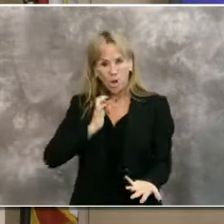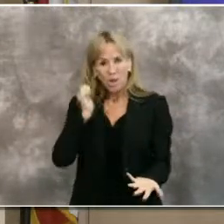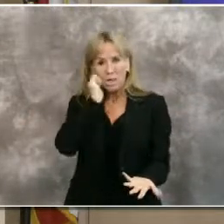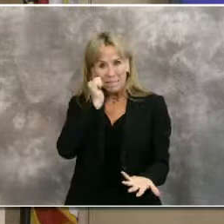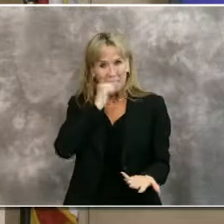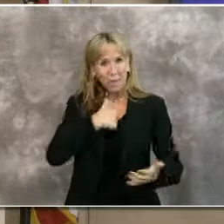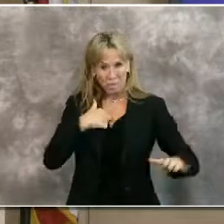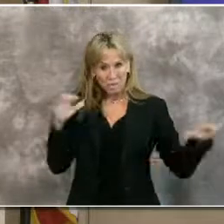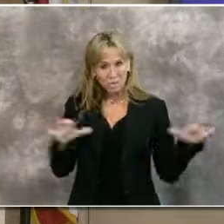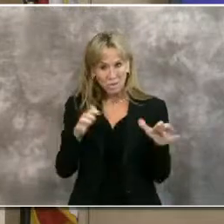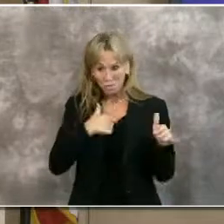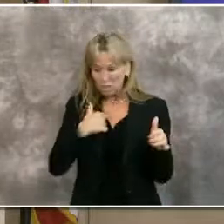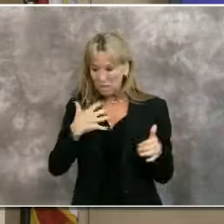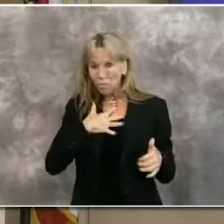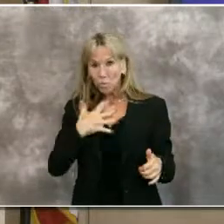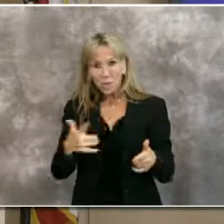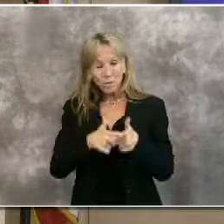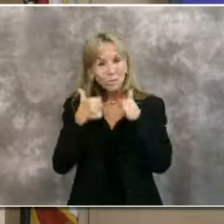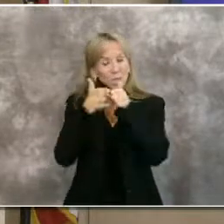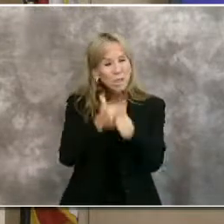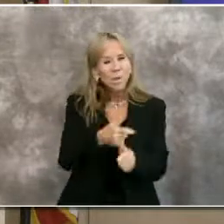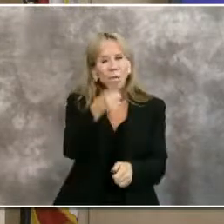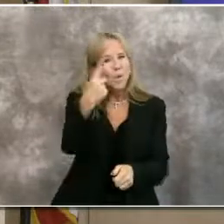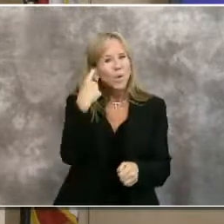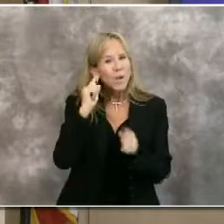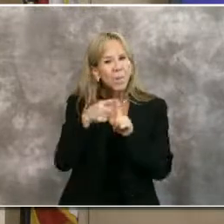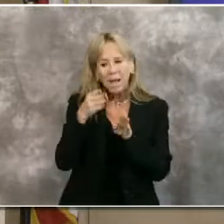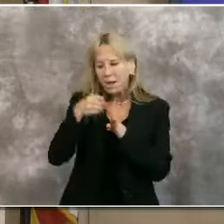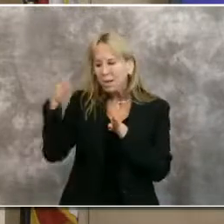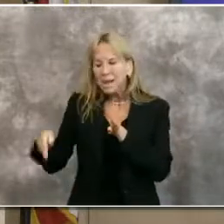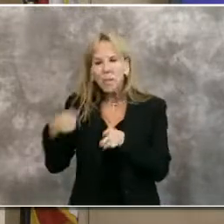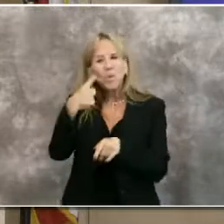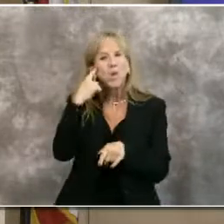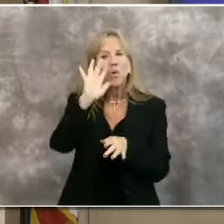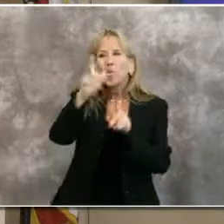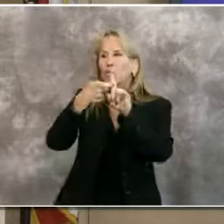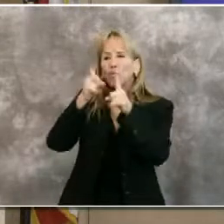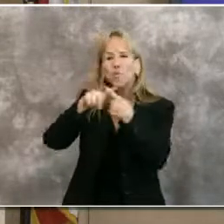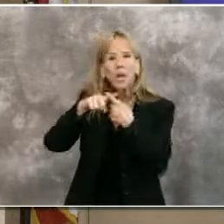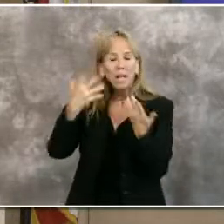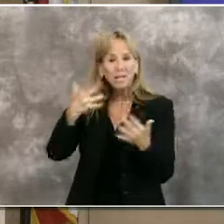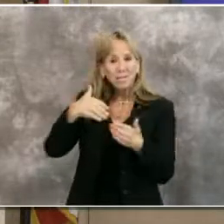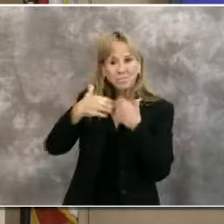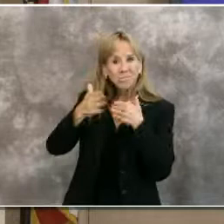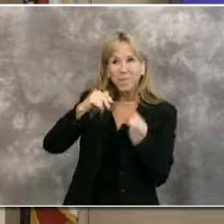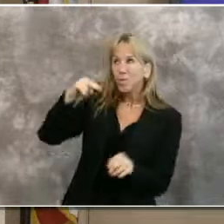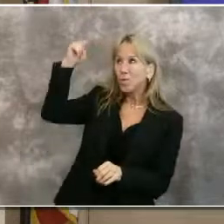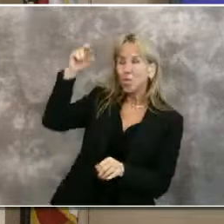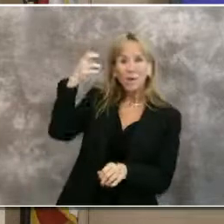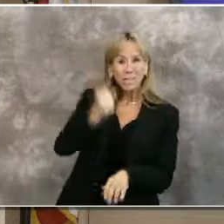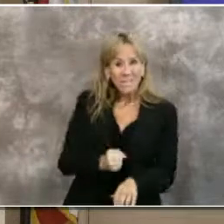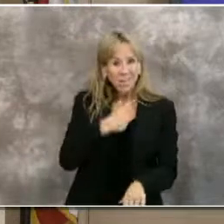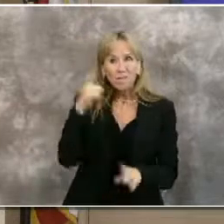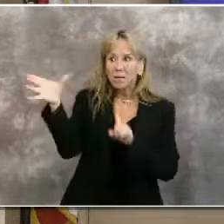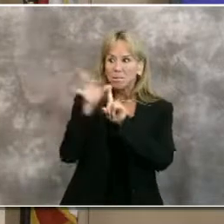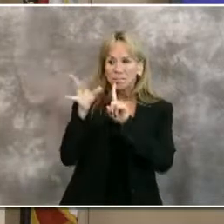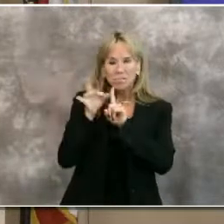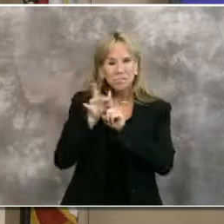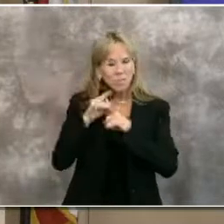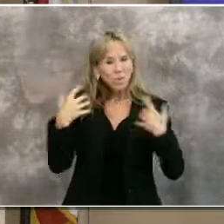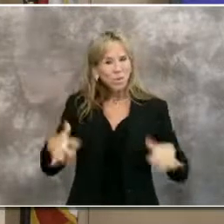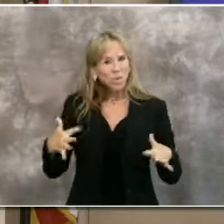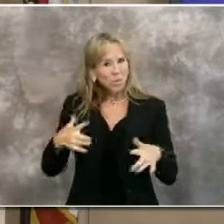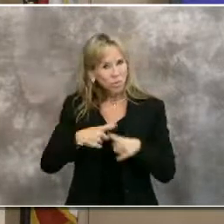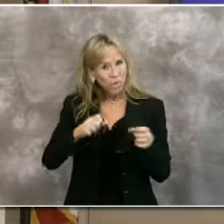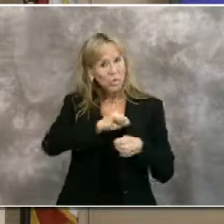that when we hear these stories about our neighbors and friends north and south of us who are being affected disproportionately by